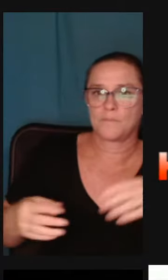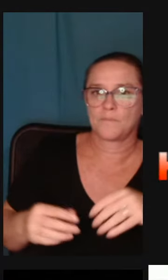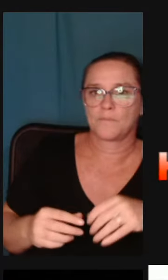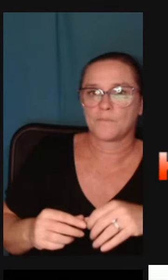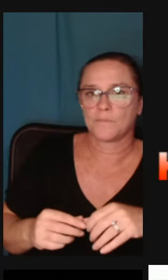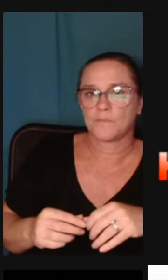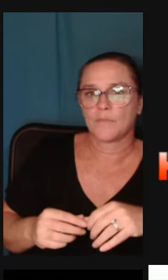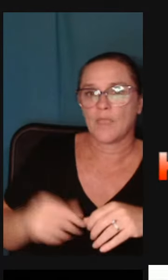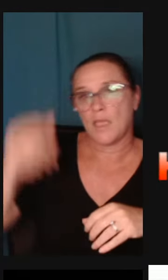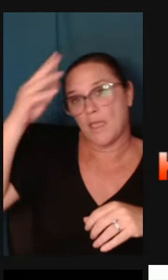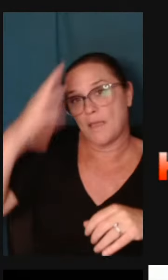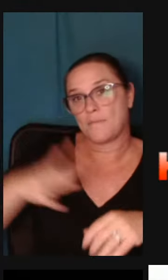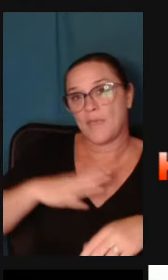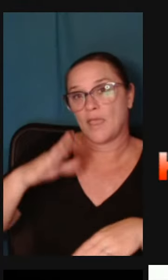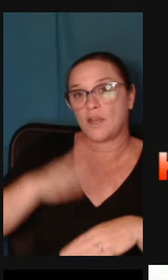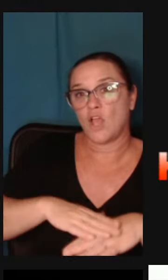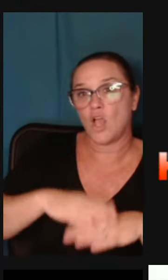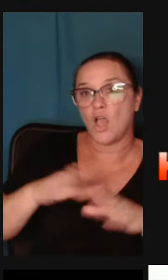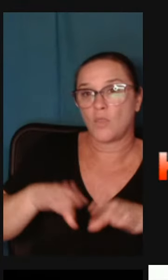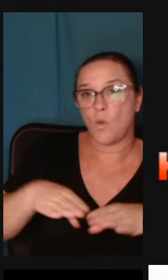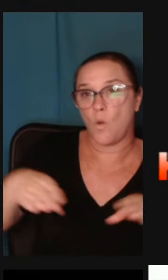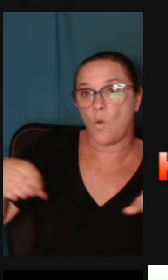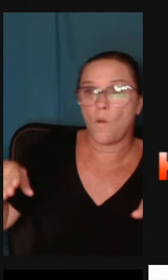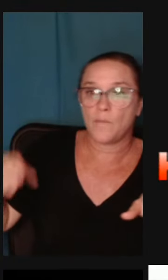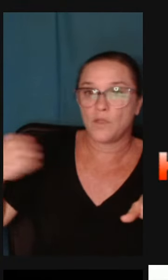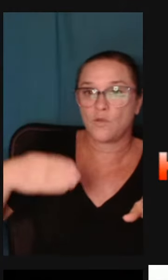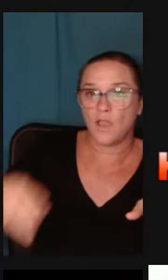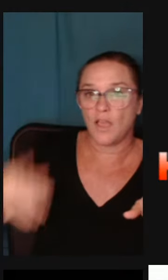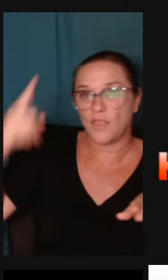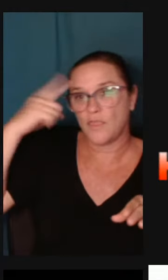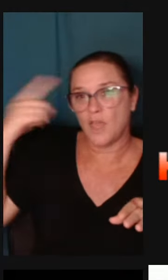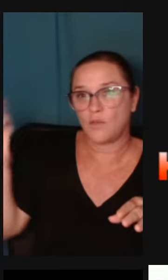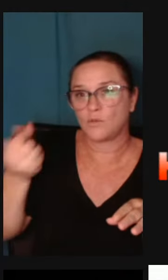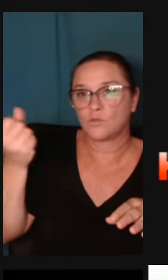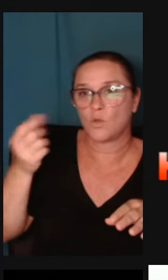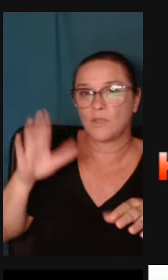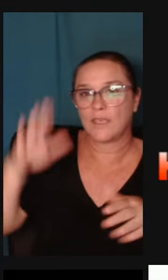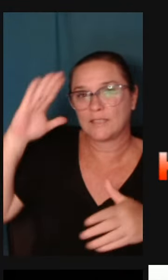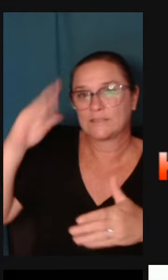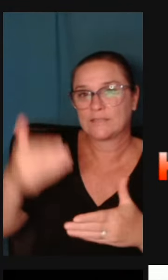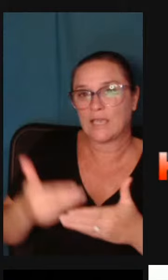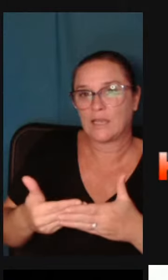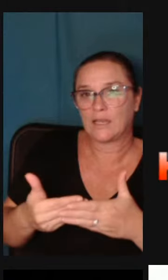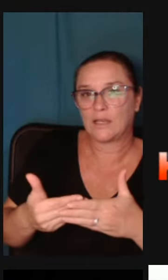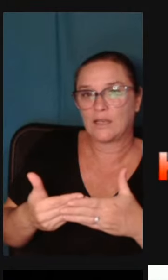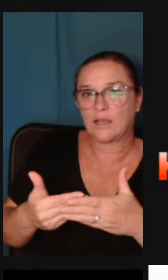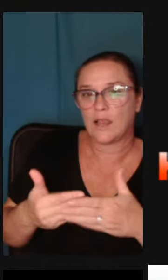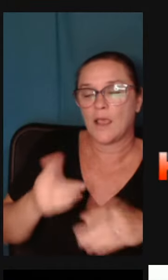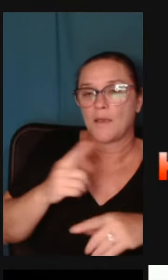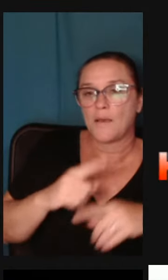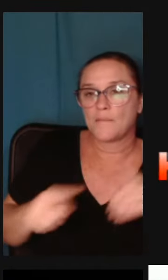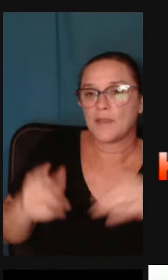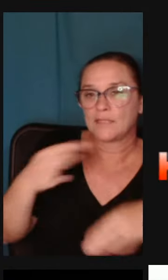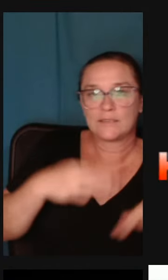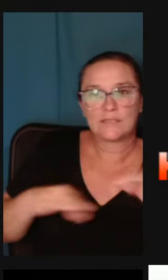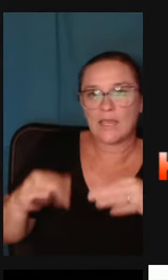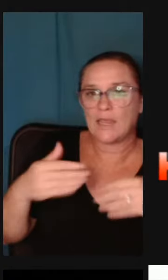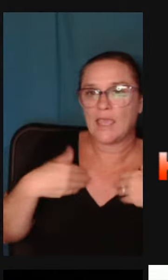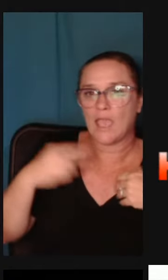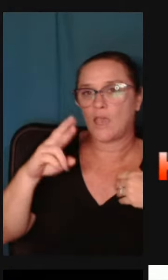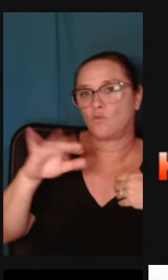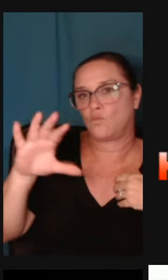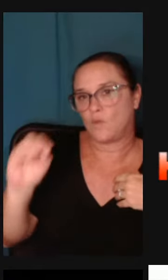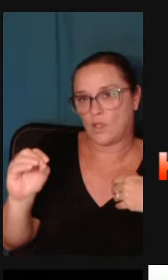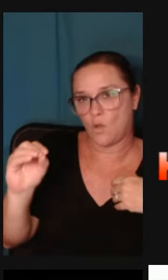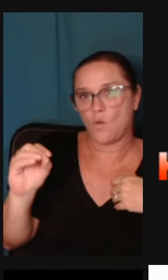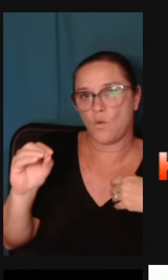The man on a scarred open edge of the crack thought he was holding up his son from drowning, but instead he had Rico unconscious he